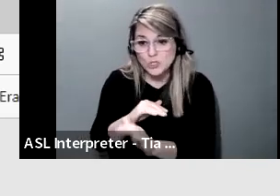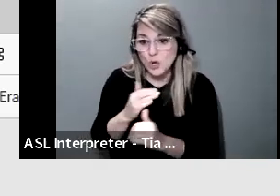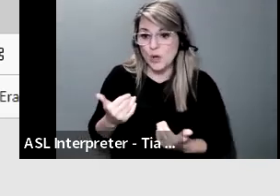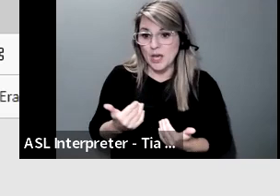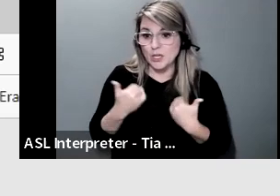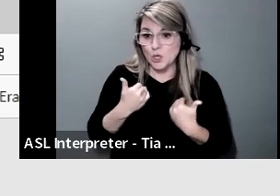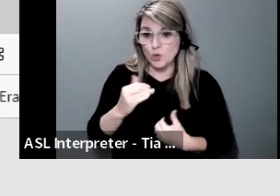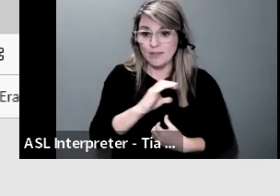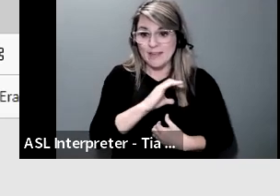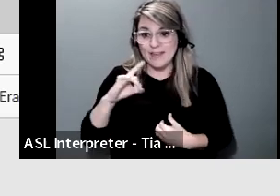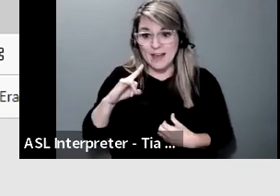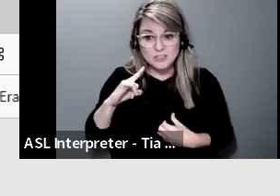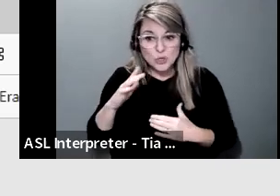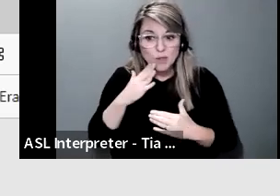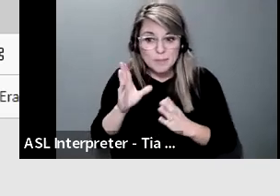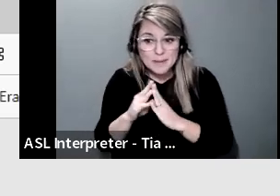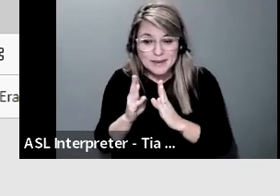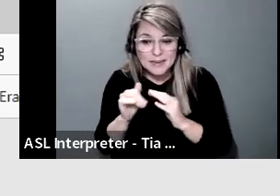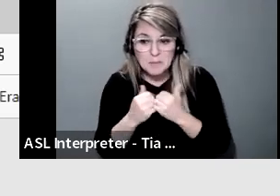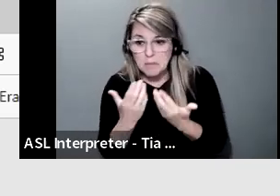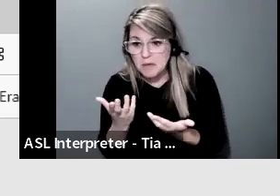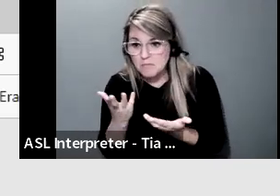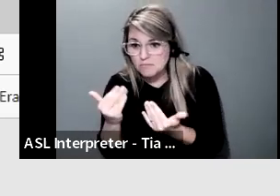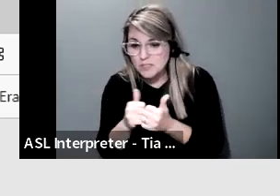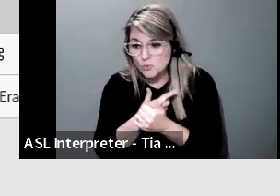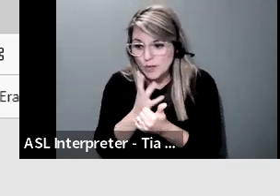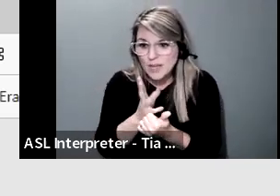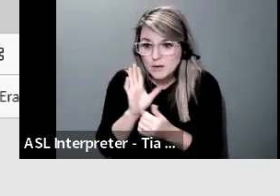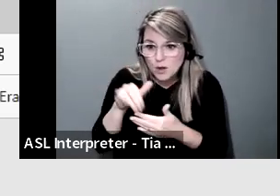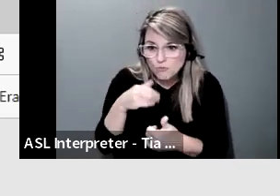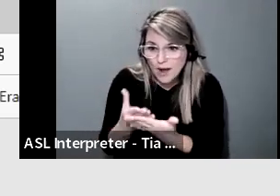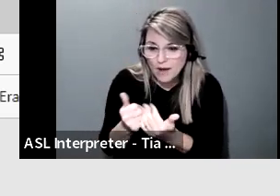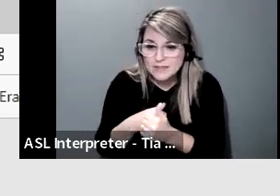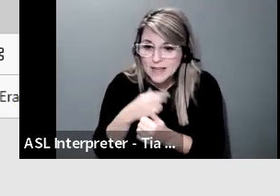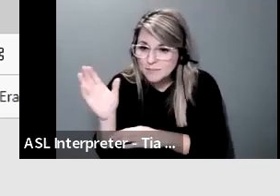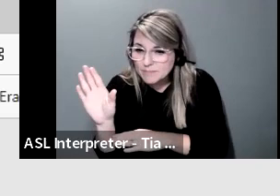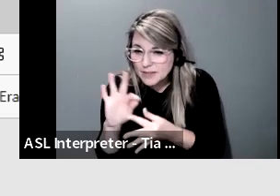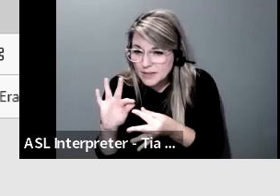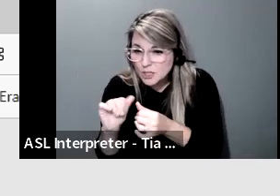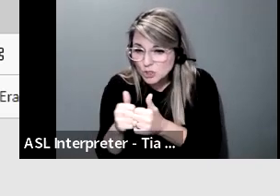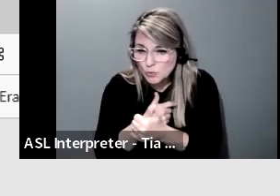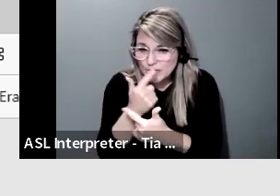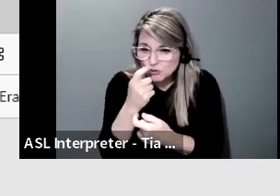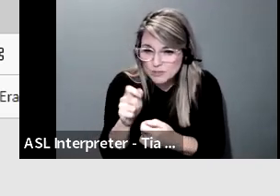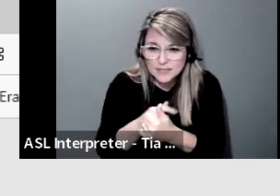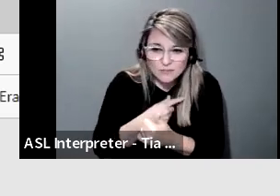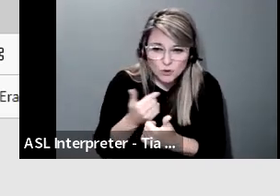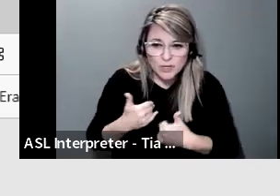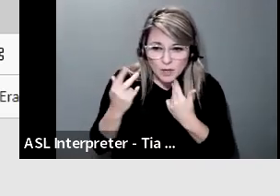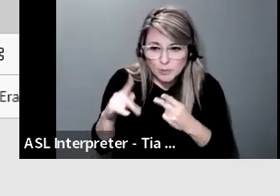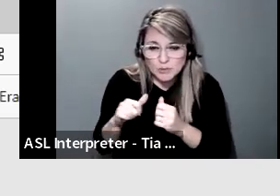interested in and what specifically can we do to make sure that it's relevant and interesting for every young